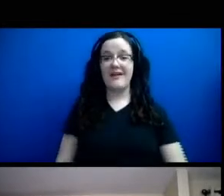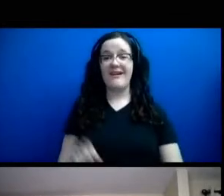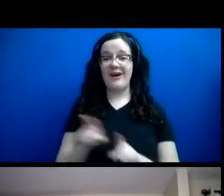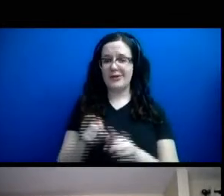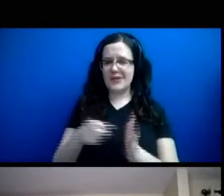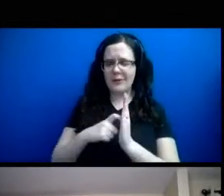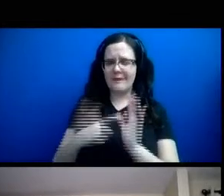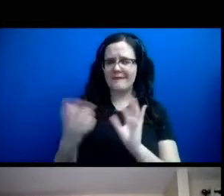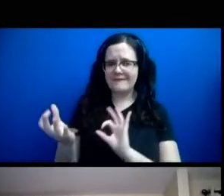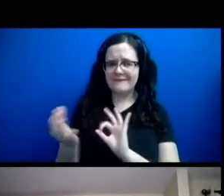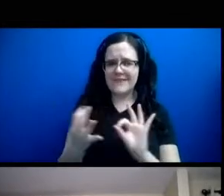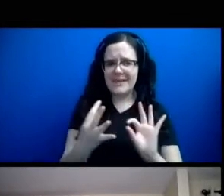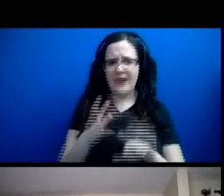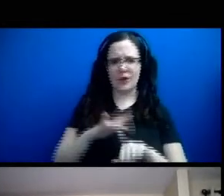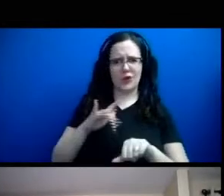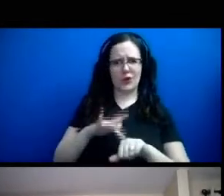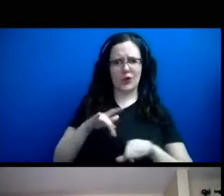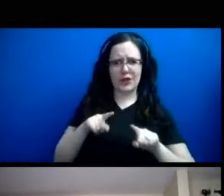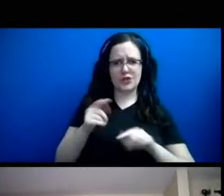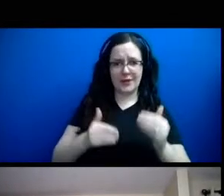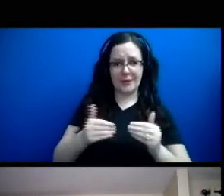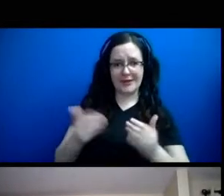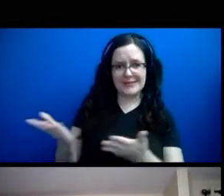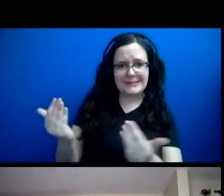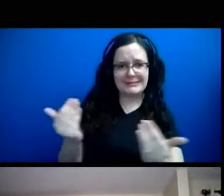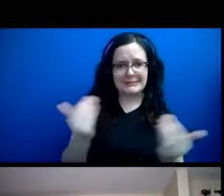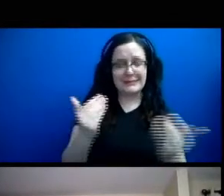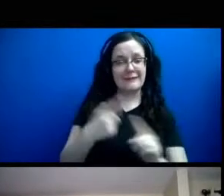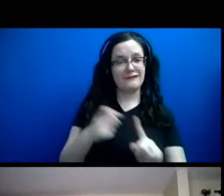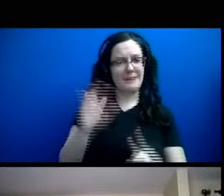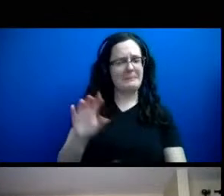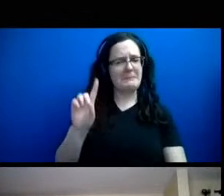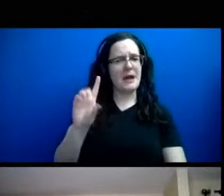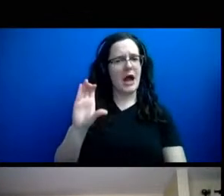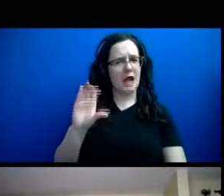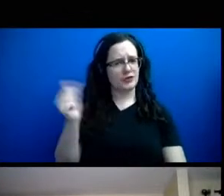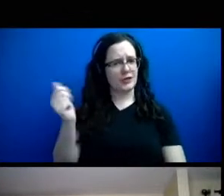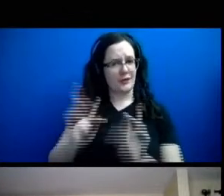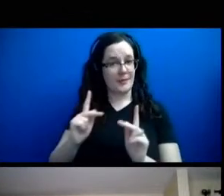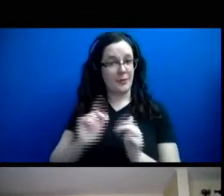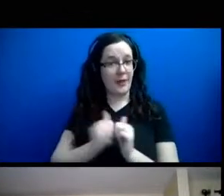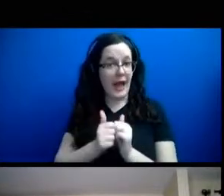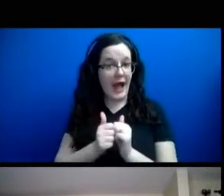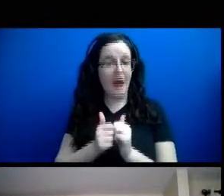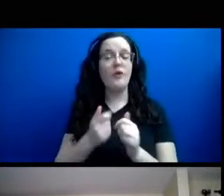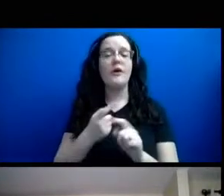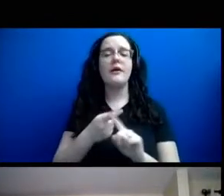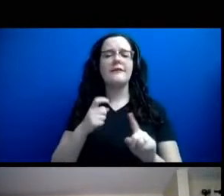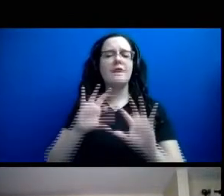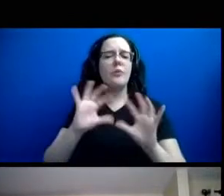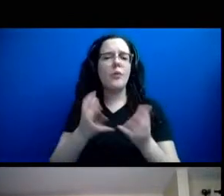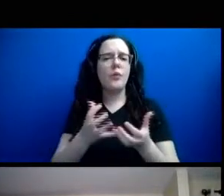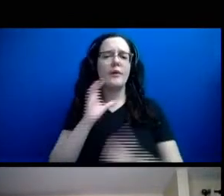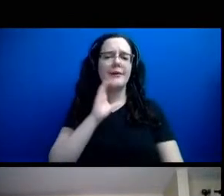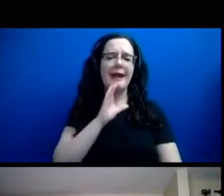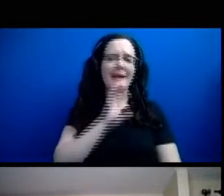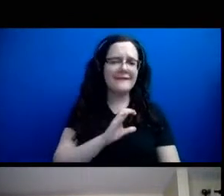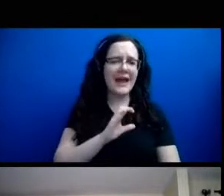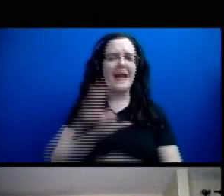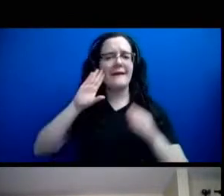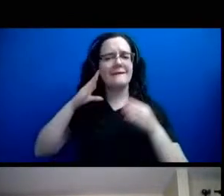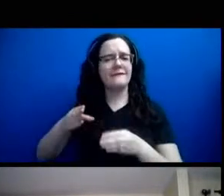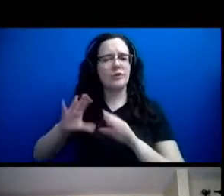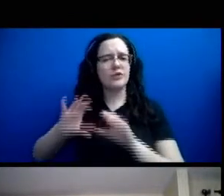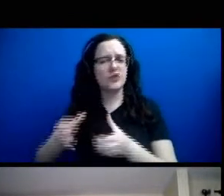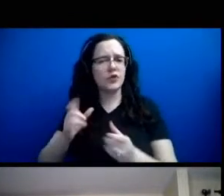about 100 other people from your community through the form of world cafes, focus groups, individual